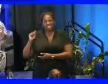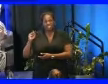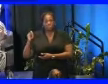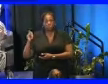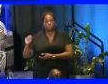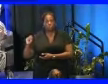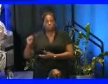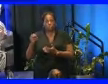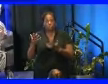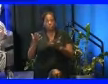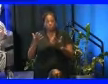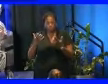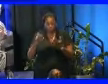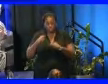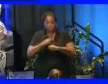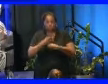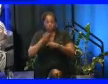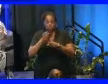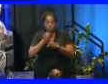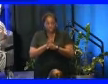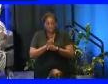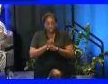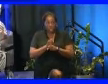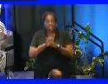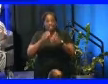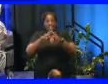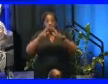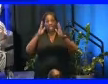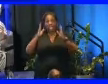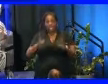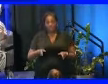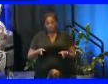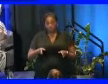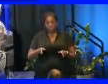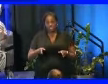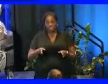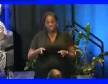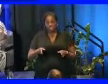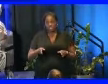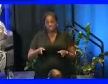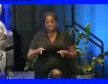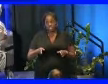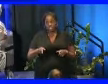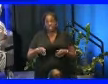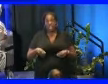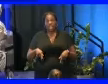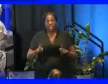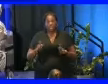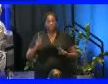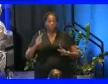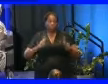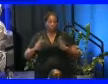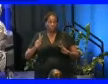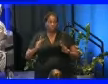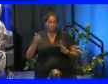What you want to do is you want to create housing that allows folks to